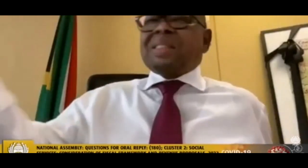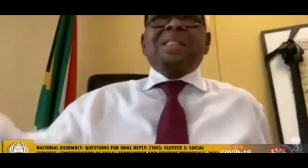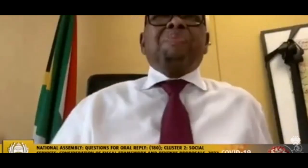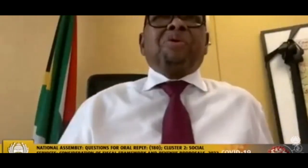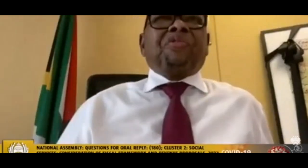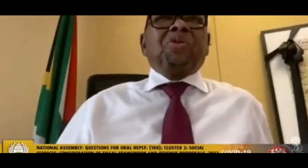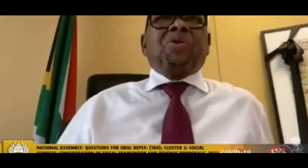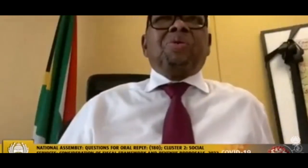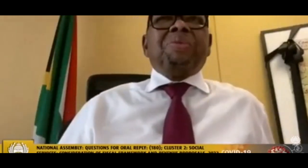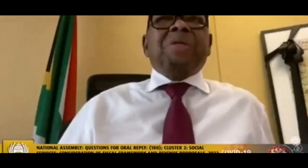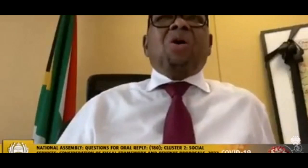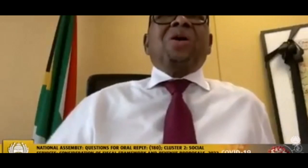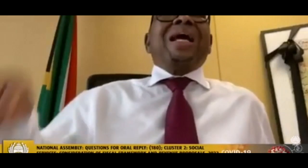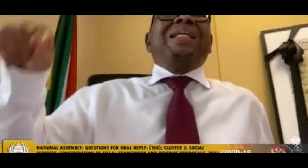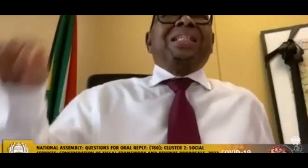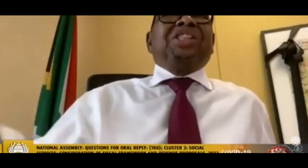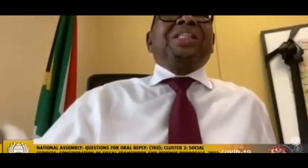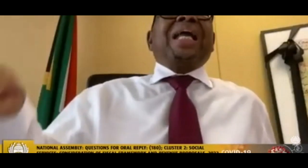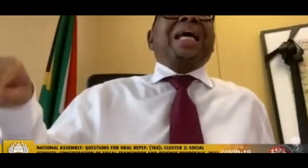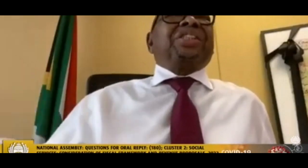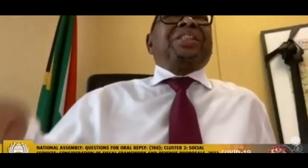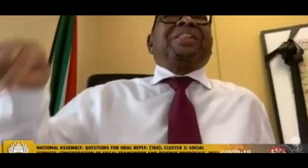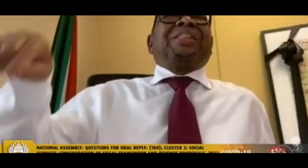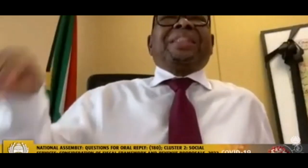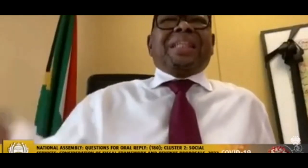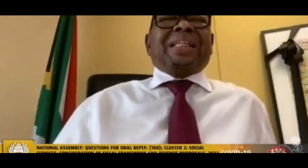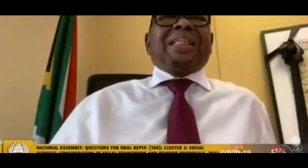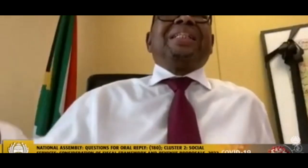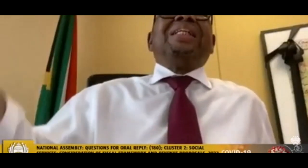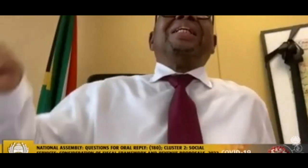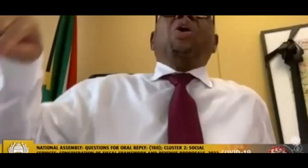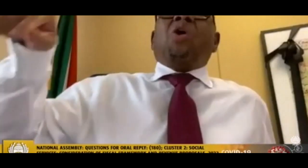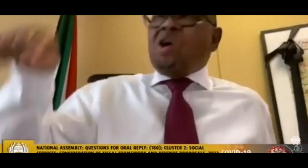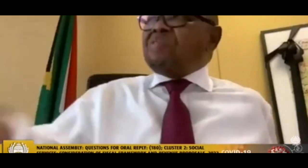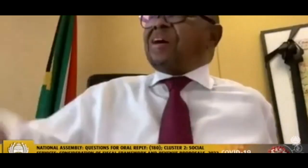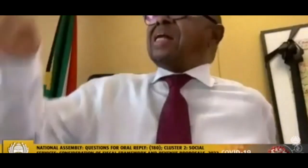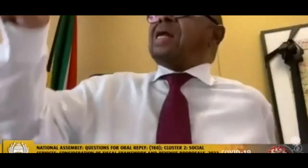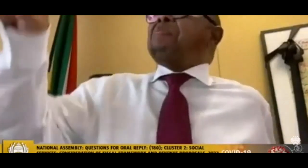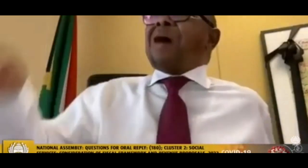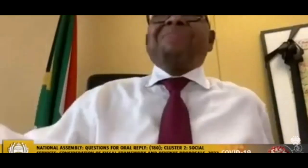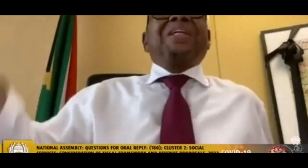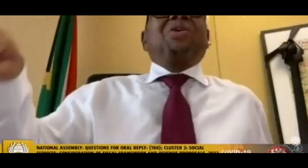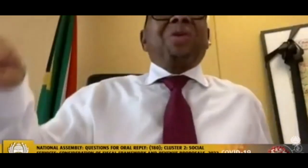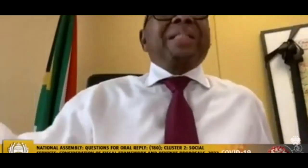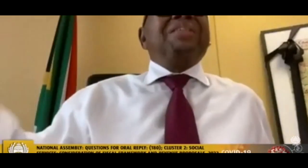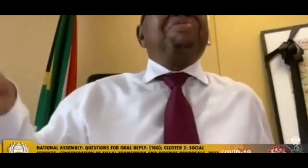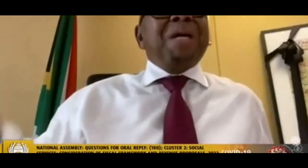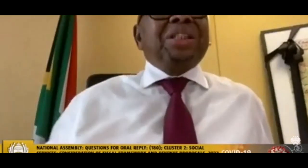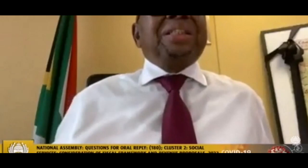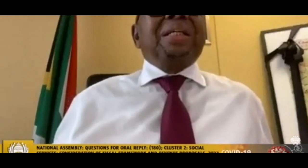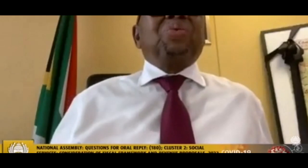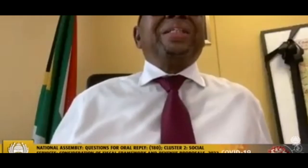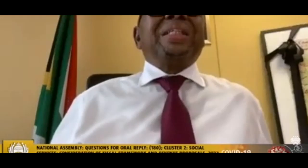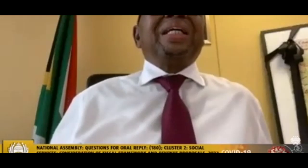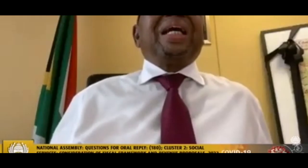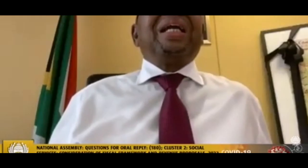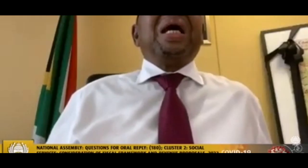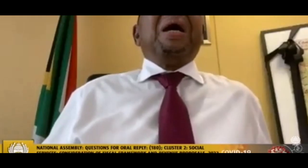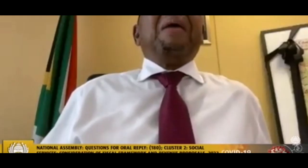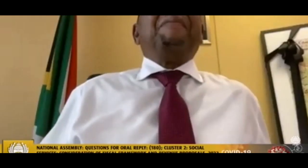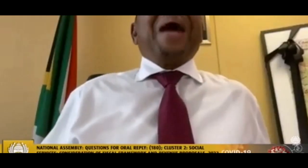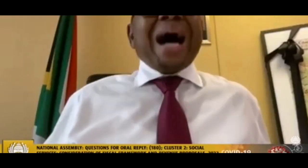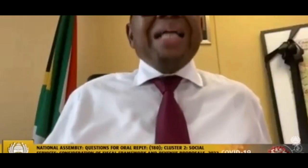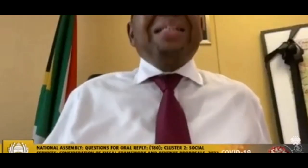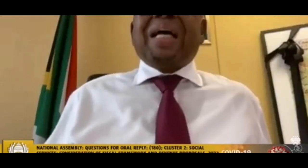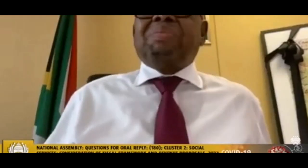as well as in the portfolio committee on additional actions they are taking over and above the corrective measures that were